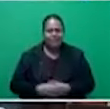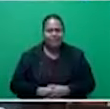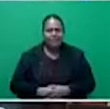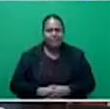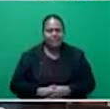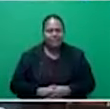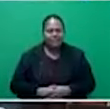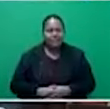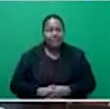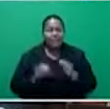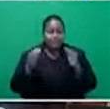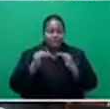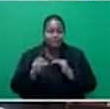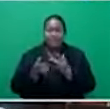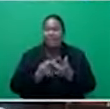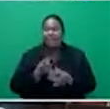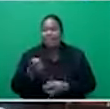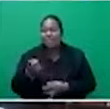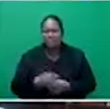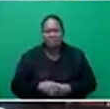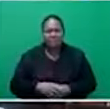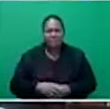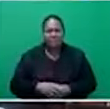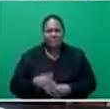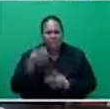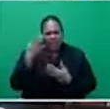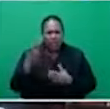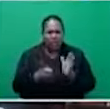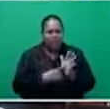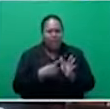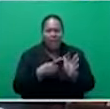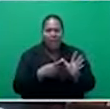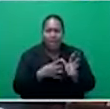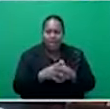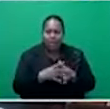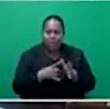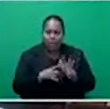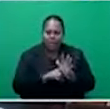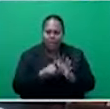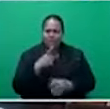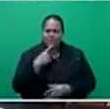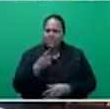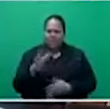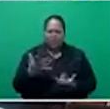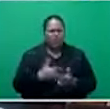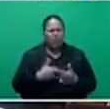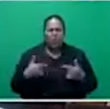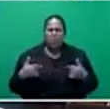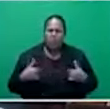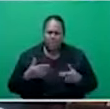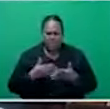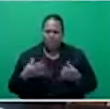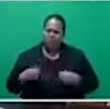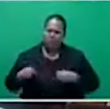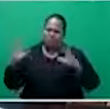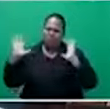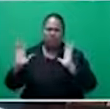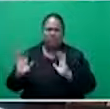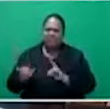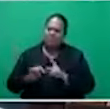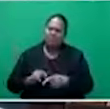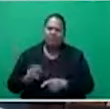here, like most of the other siders, make flippant comments. He said, oh, you know, we've let go of our sovereignty because of Fiji Ports Corporation. We